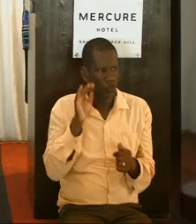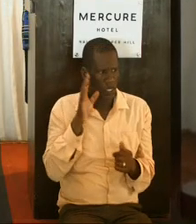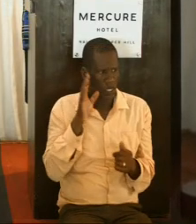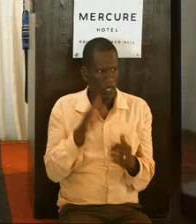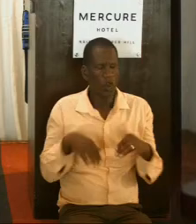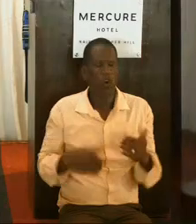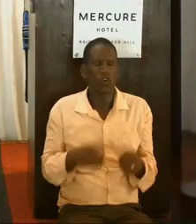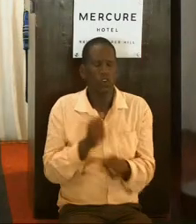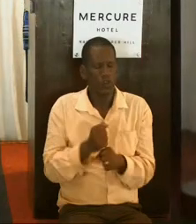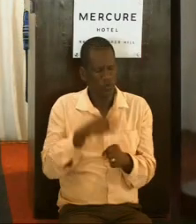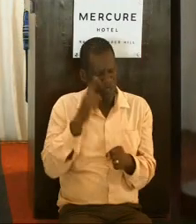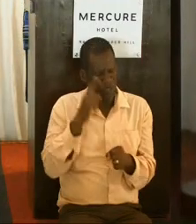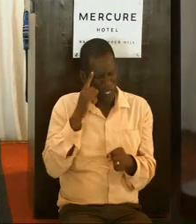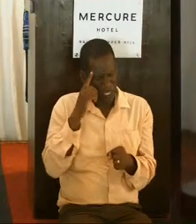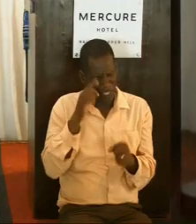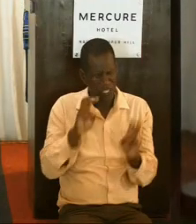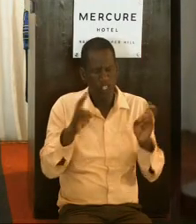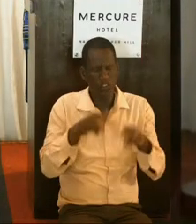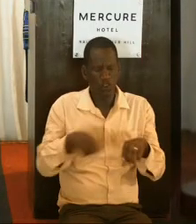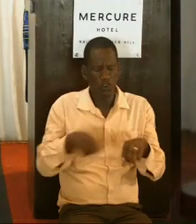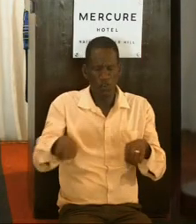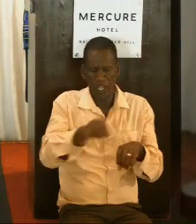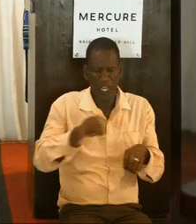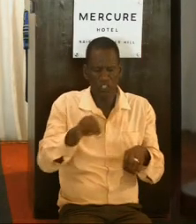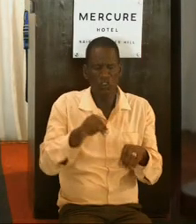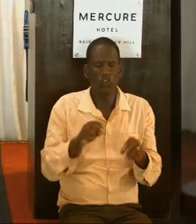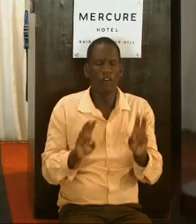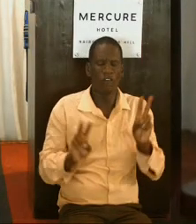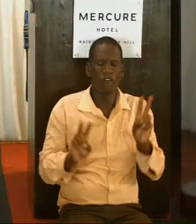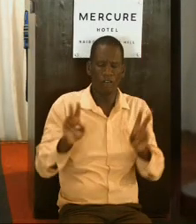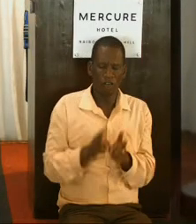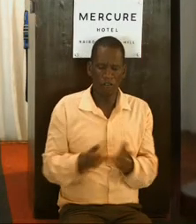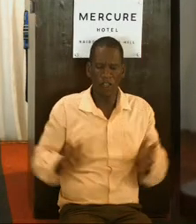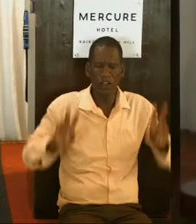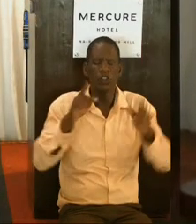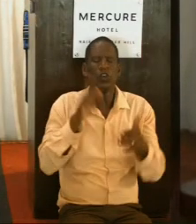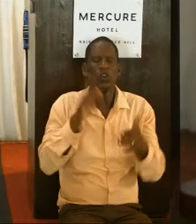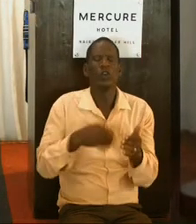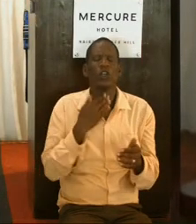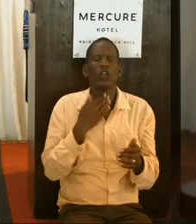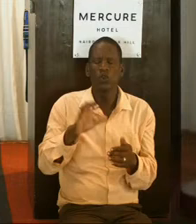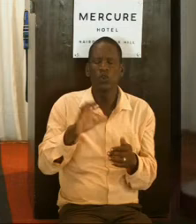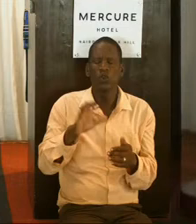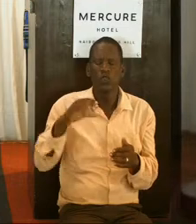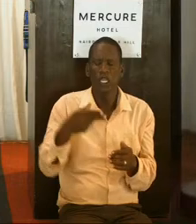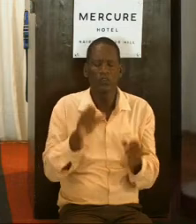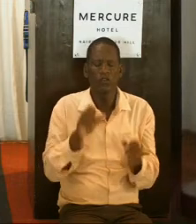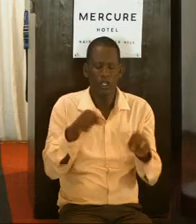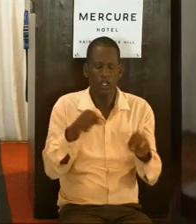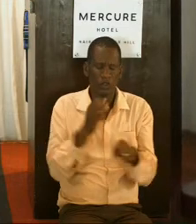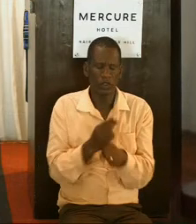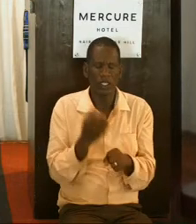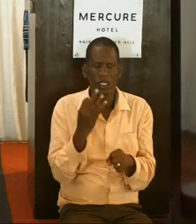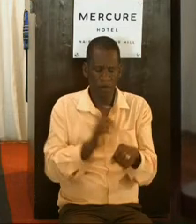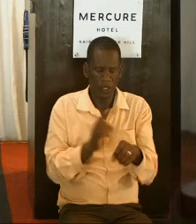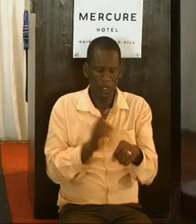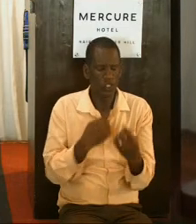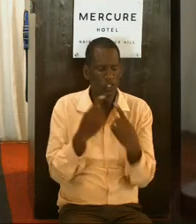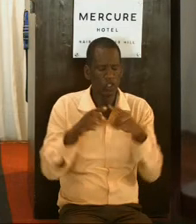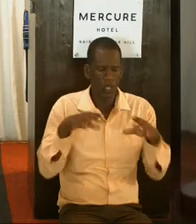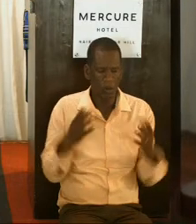did they really reflect on the issue of national values so I think what I want launcher maybe if you can take three minutes just to speak about